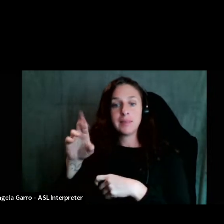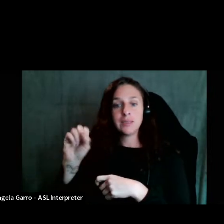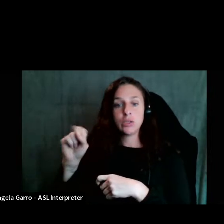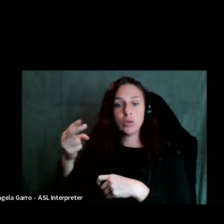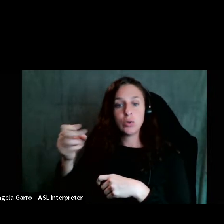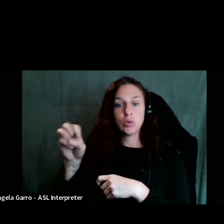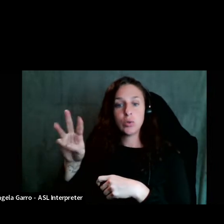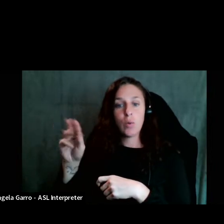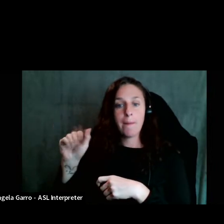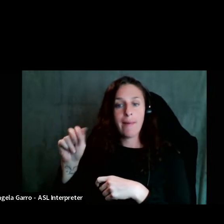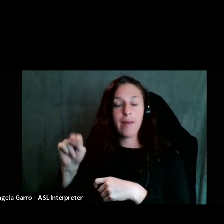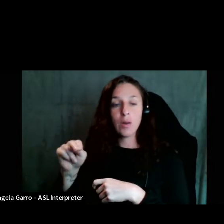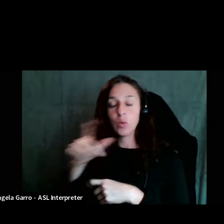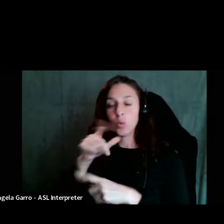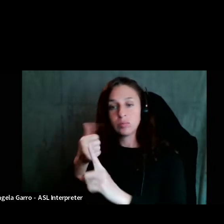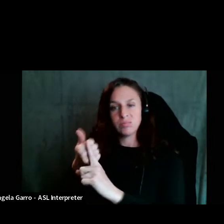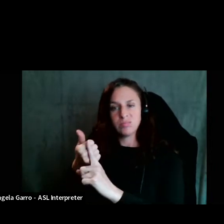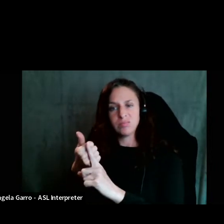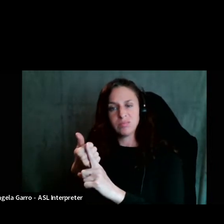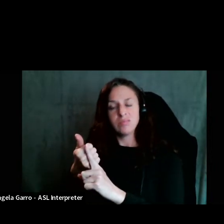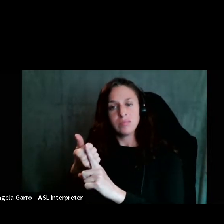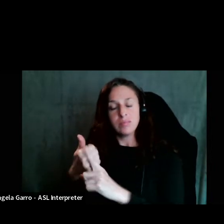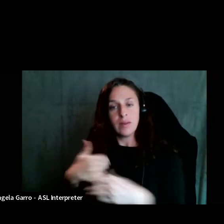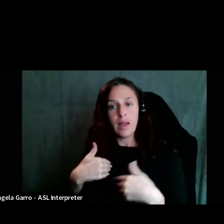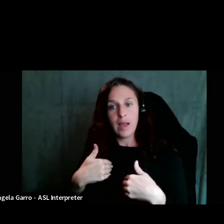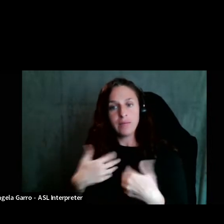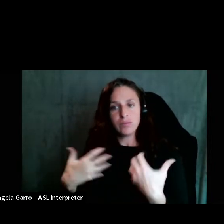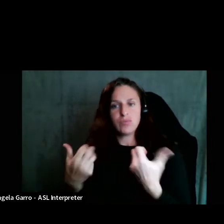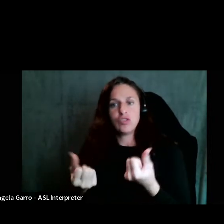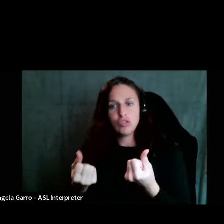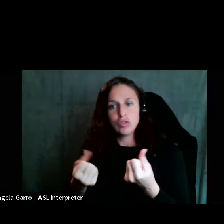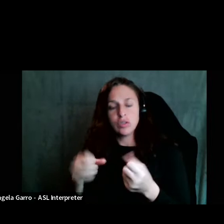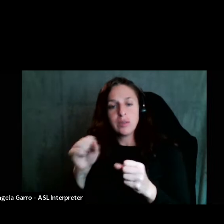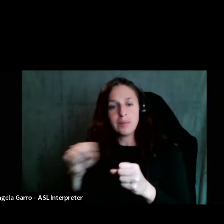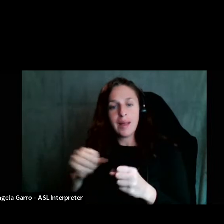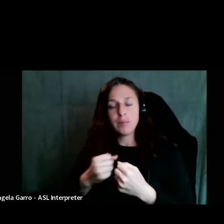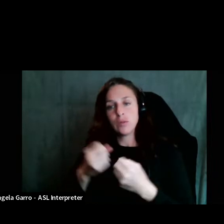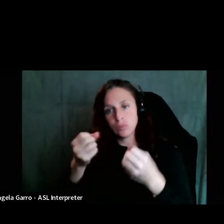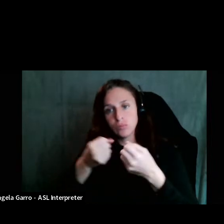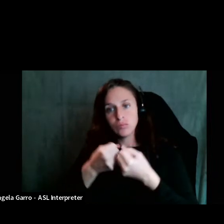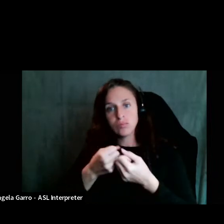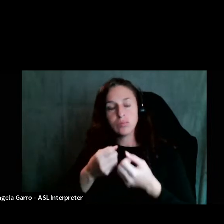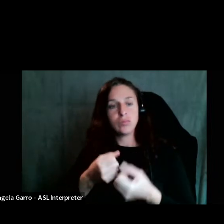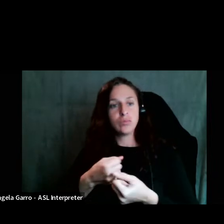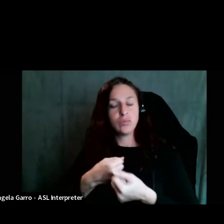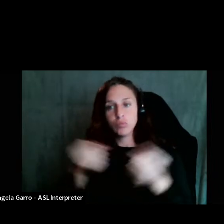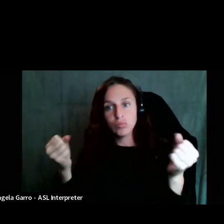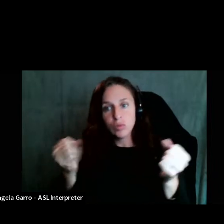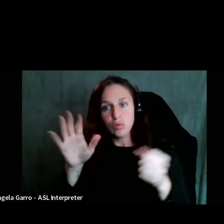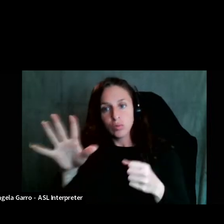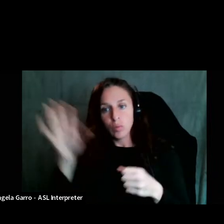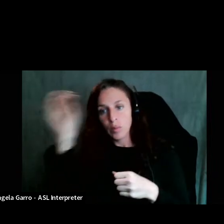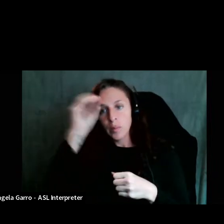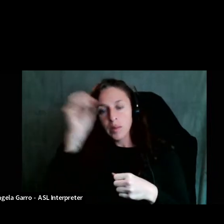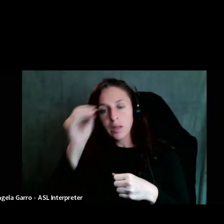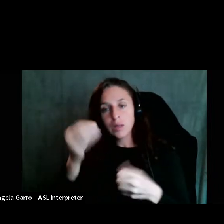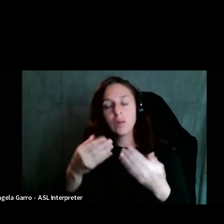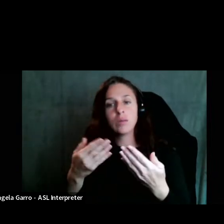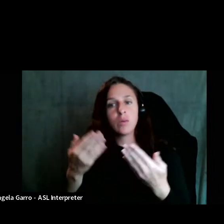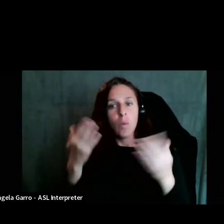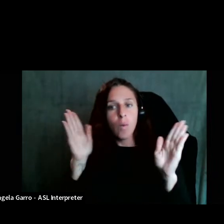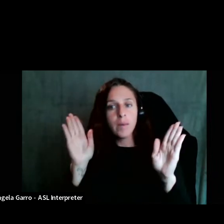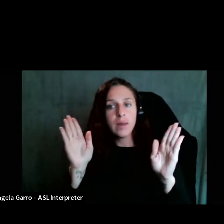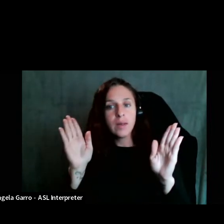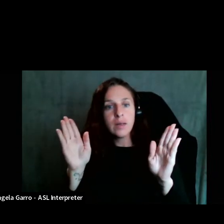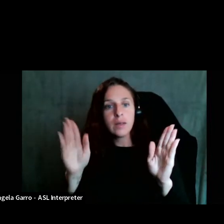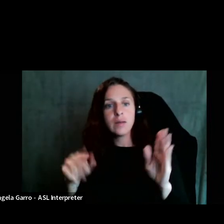has the courage to express her opinion openly, as well as to have the courage to teach the children